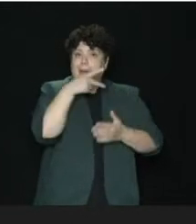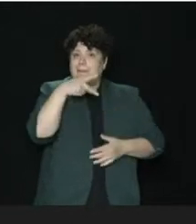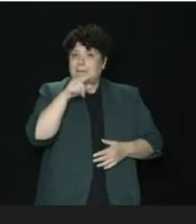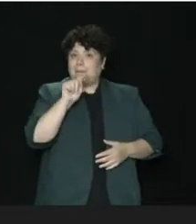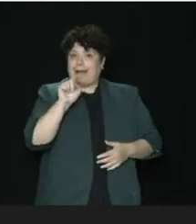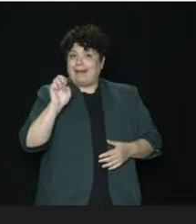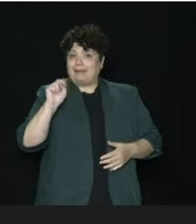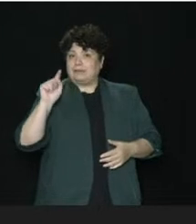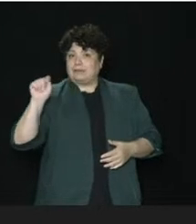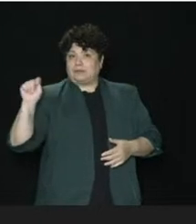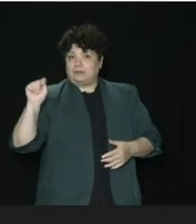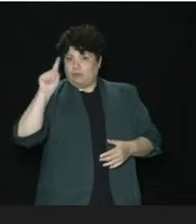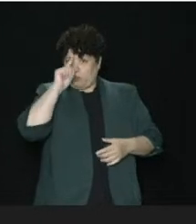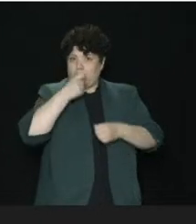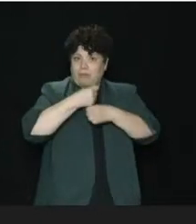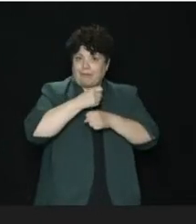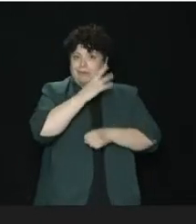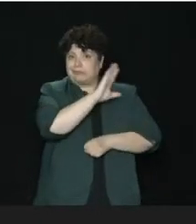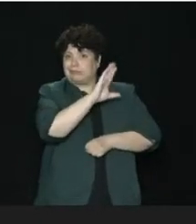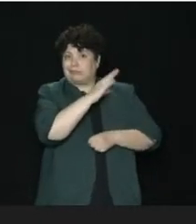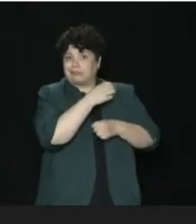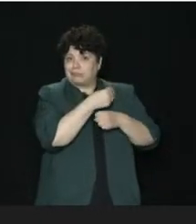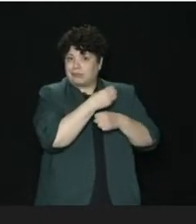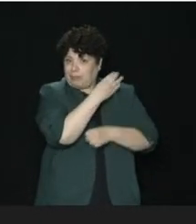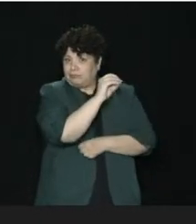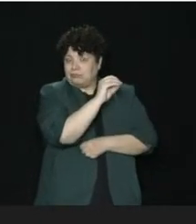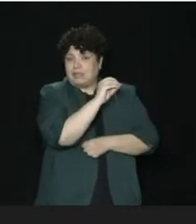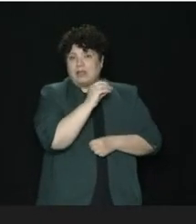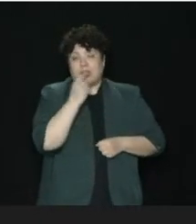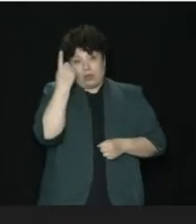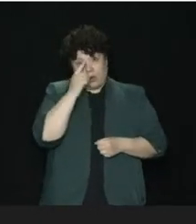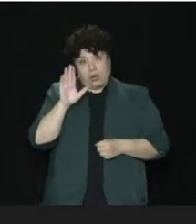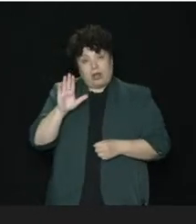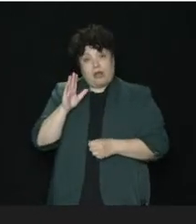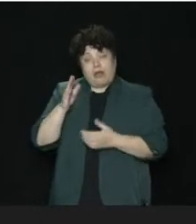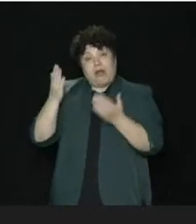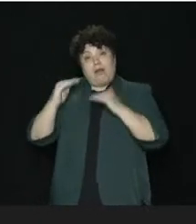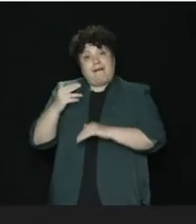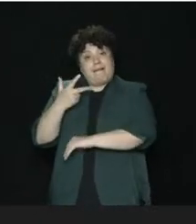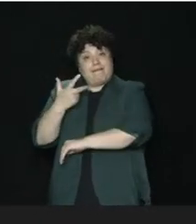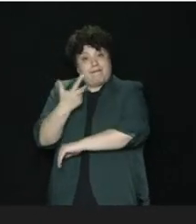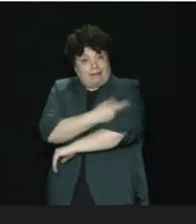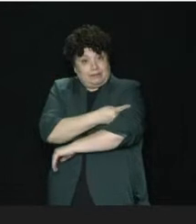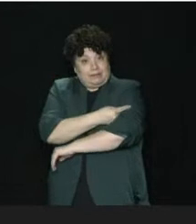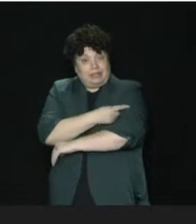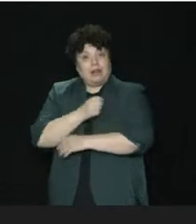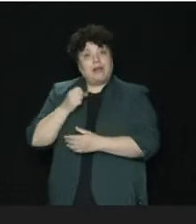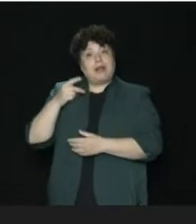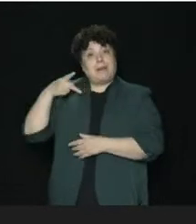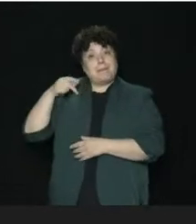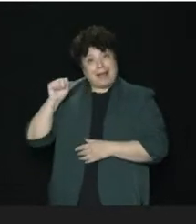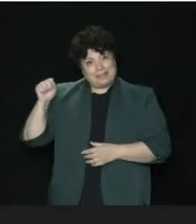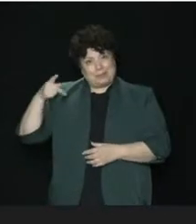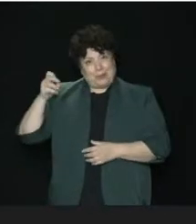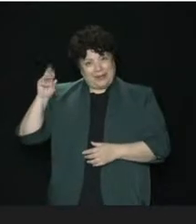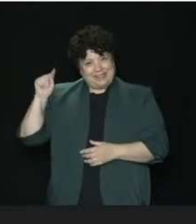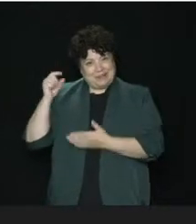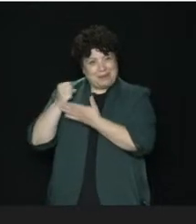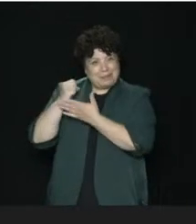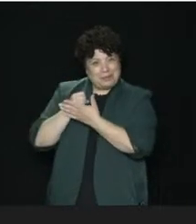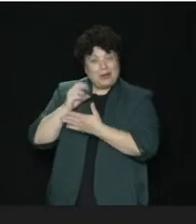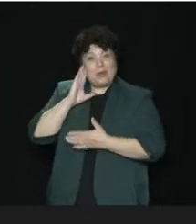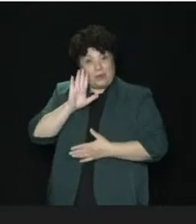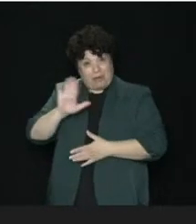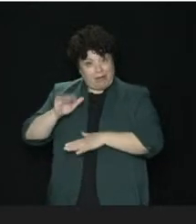be, would vaccine passports be something that your government would be willing to